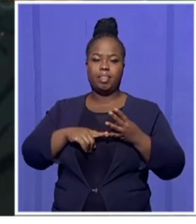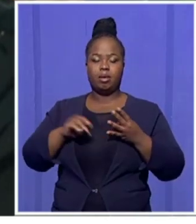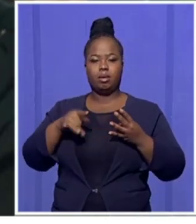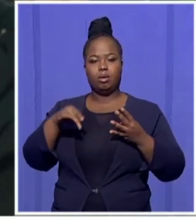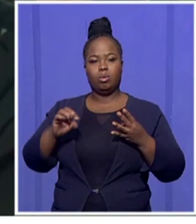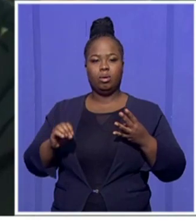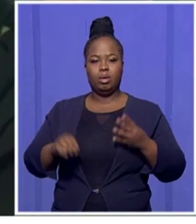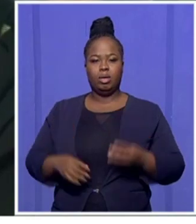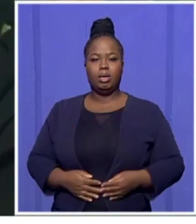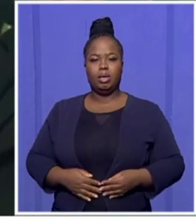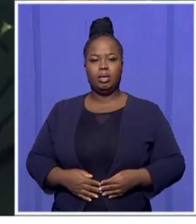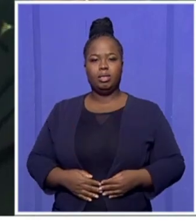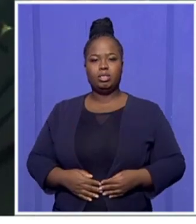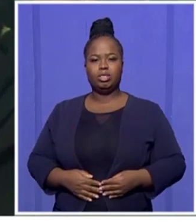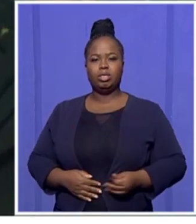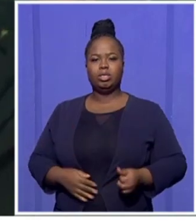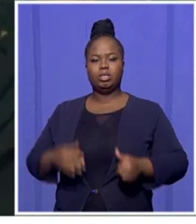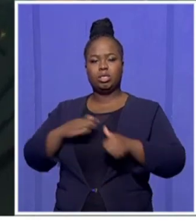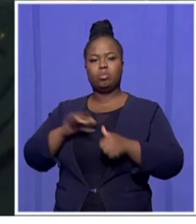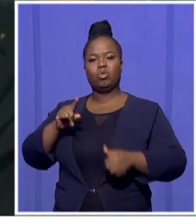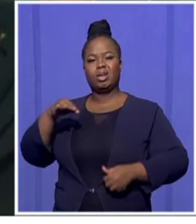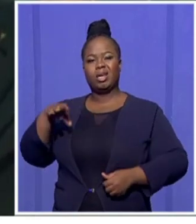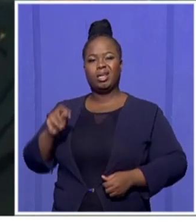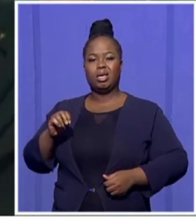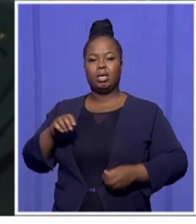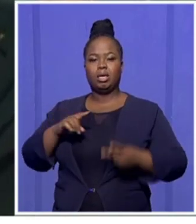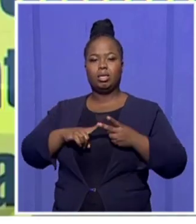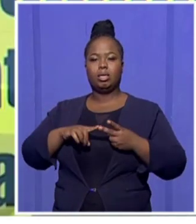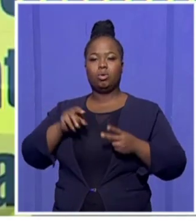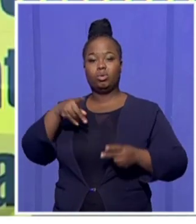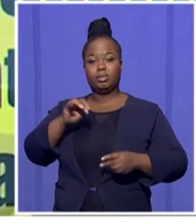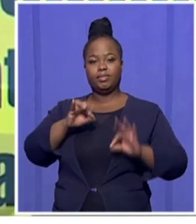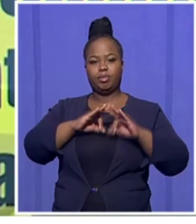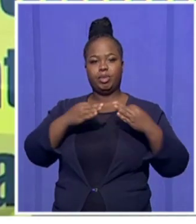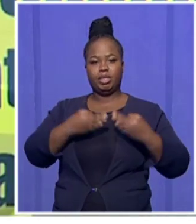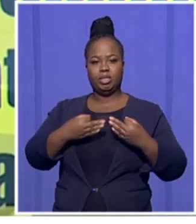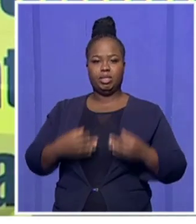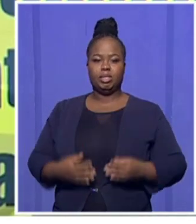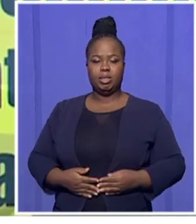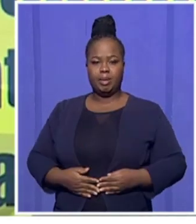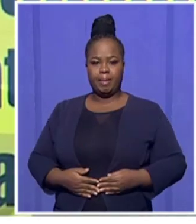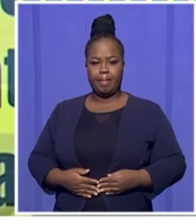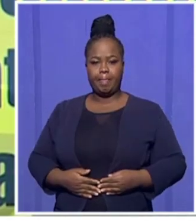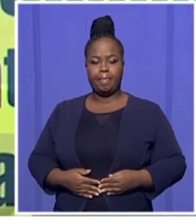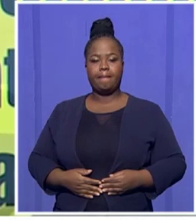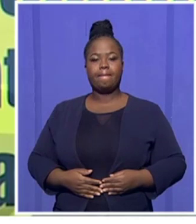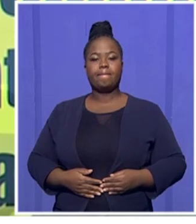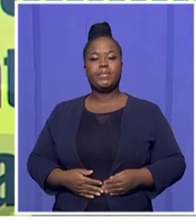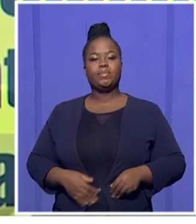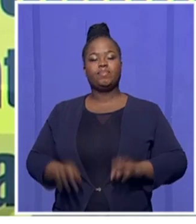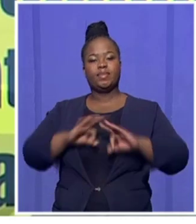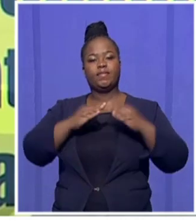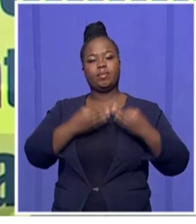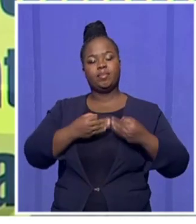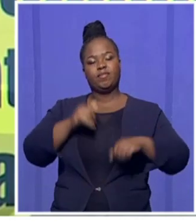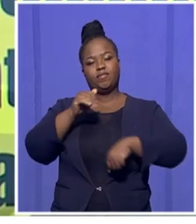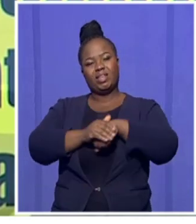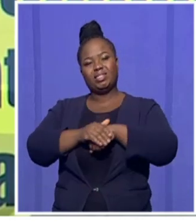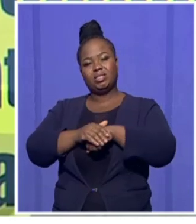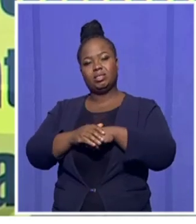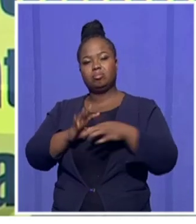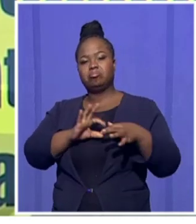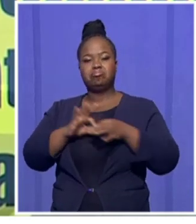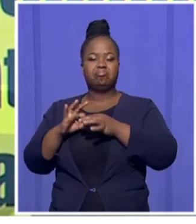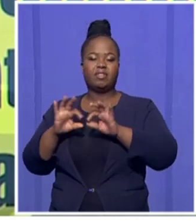the Moerane and Nkosi families, your family, friends, relatives, and loved